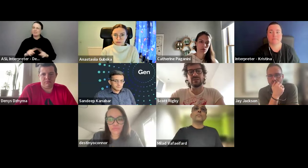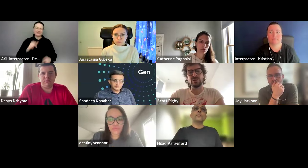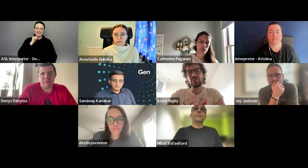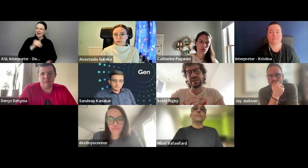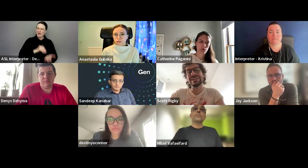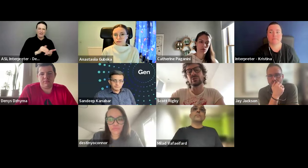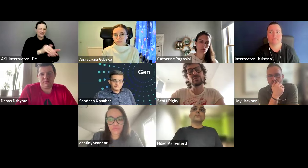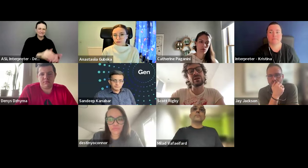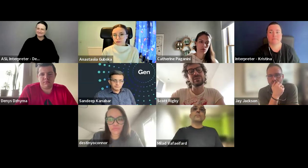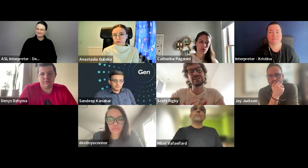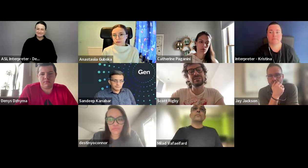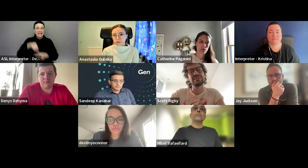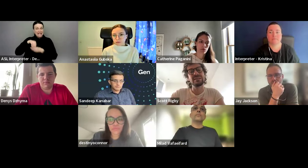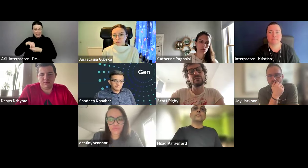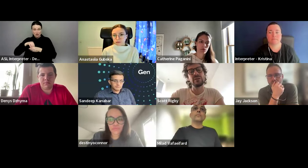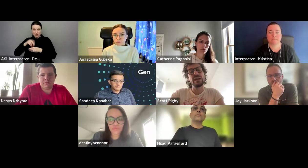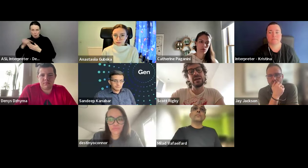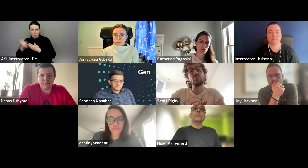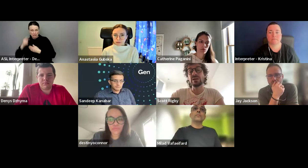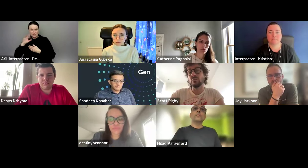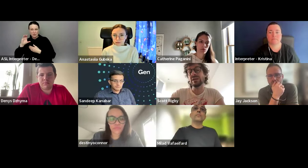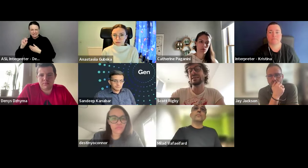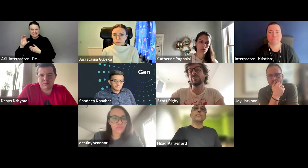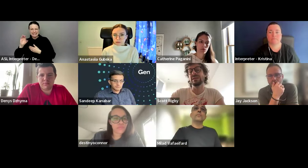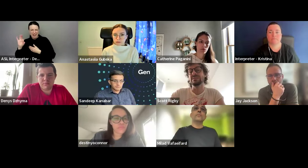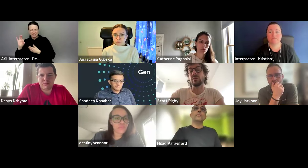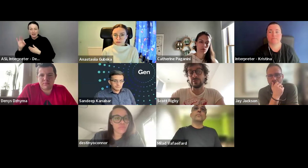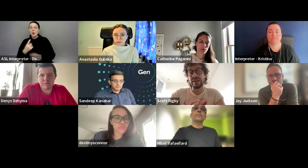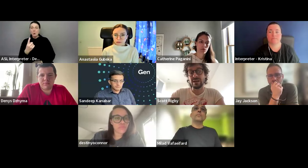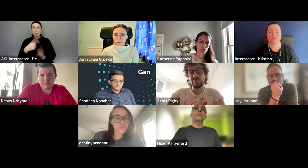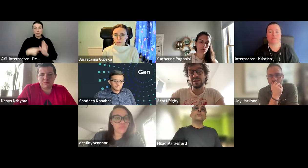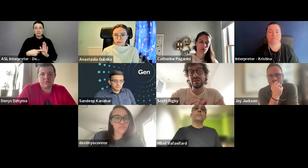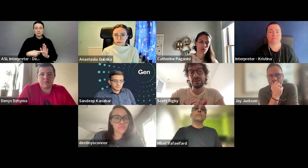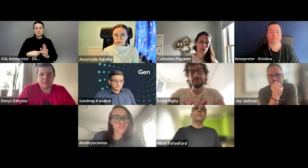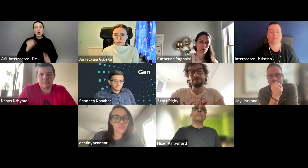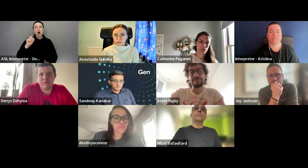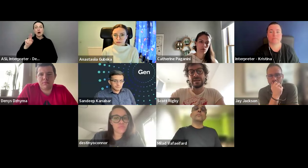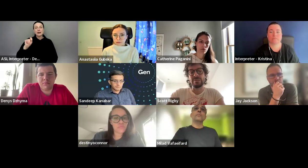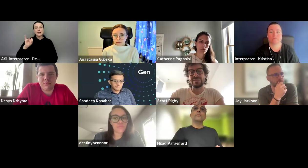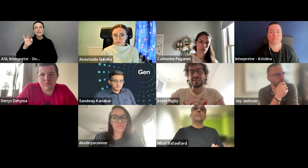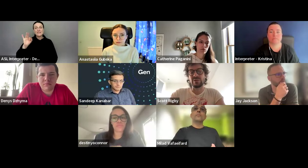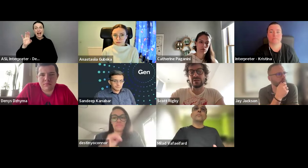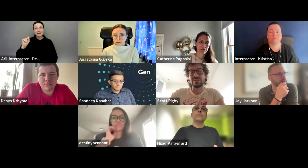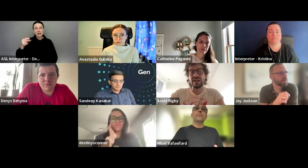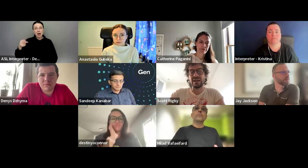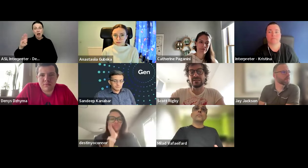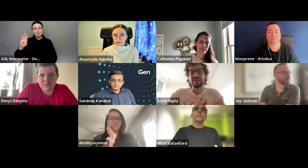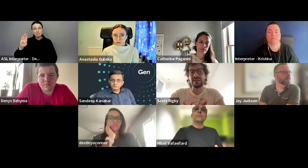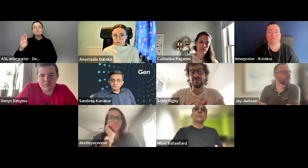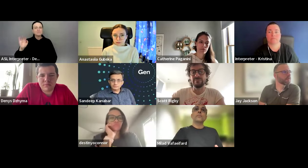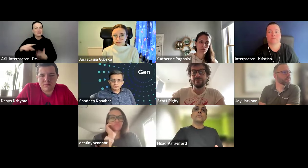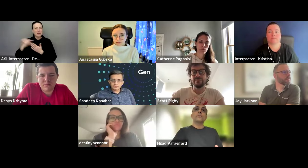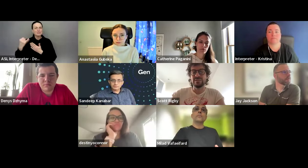something that are usually internal projects to CNCF. One example is Artifact Hub. That's a project